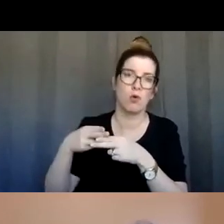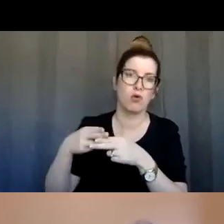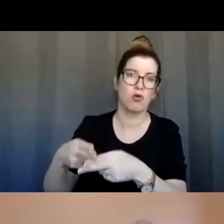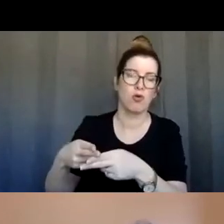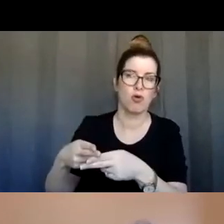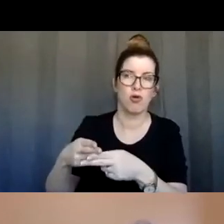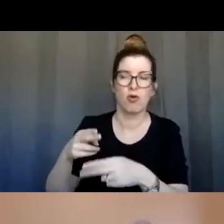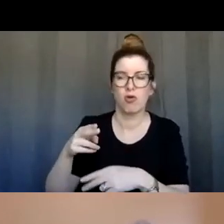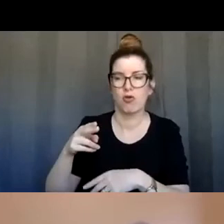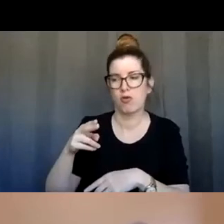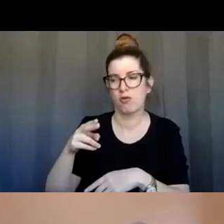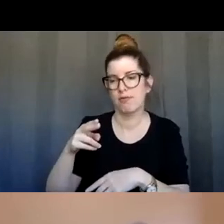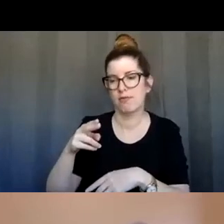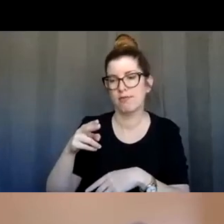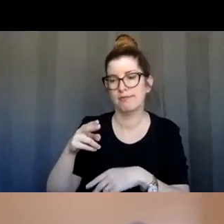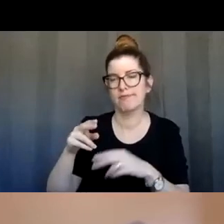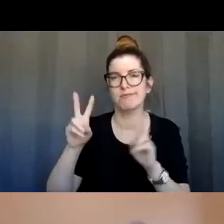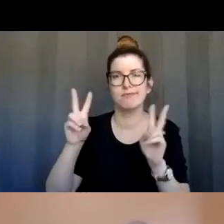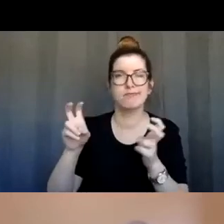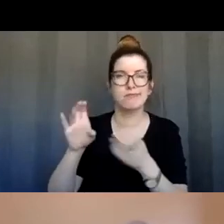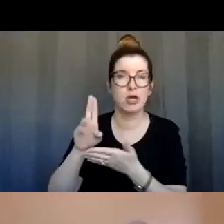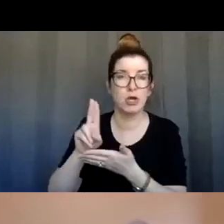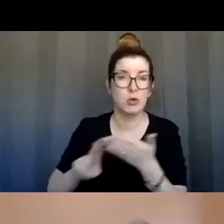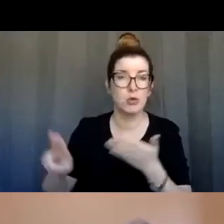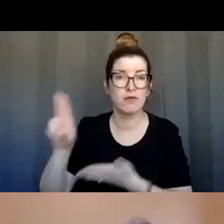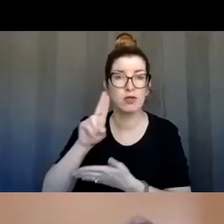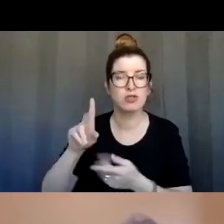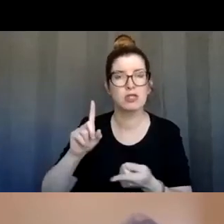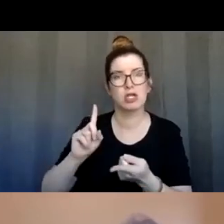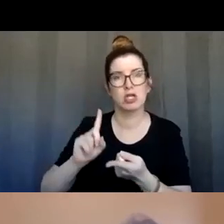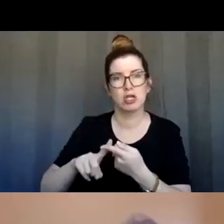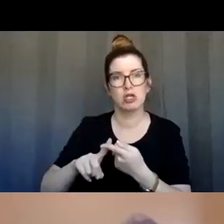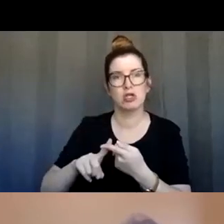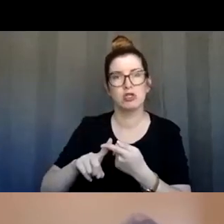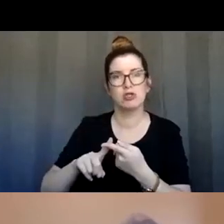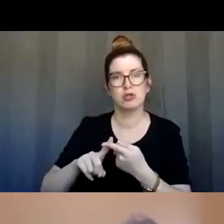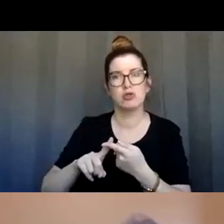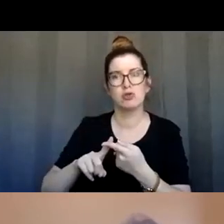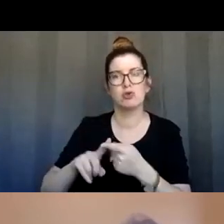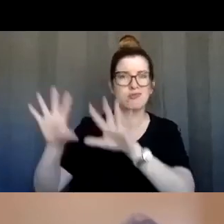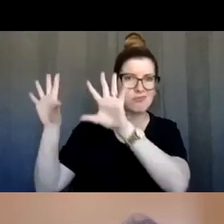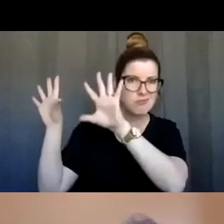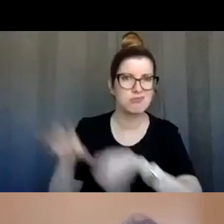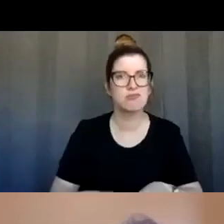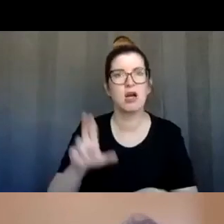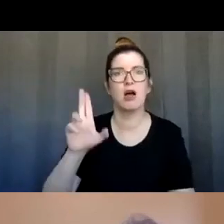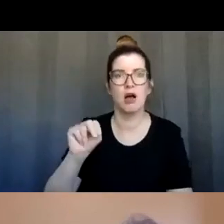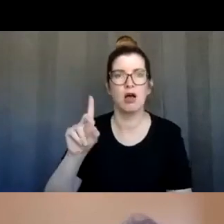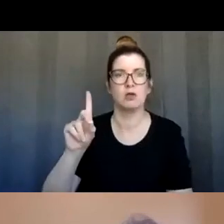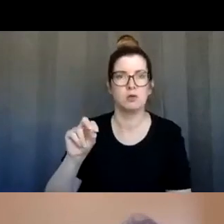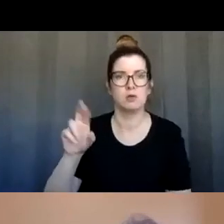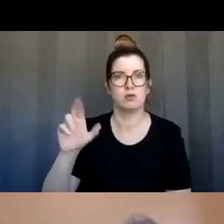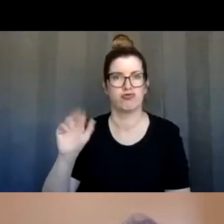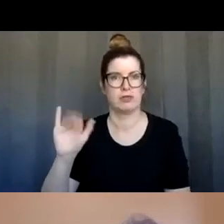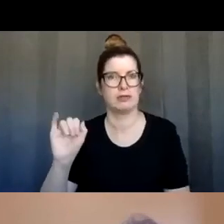community, where undoing racism will be taught to kids from kindergarten through